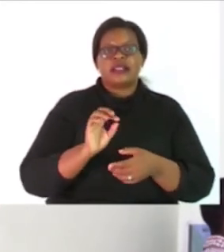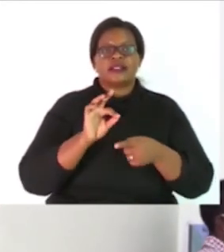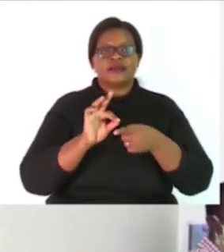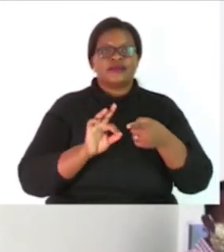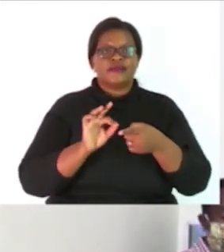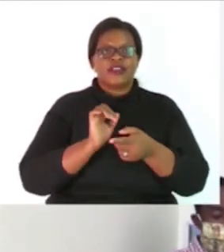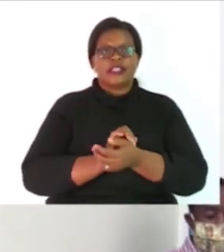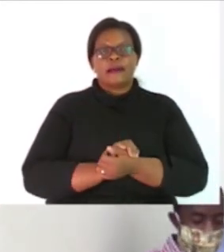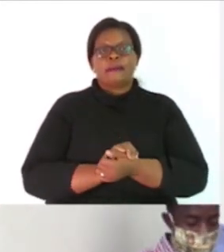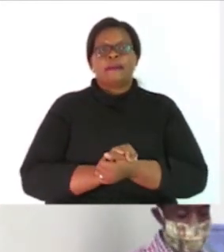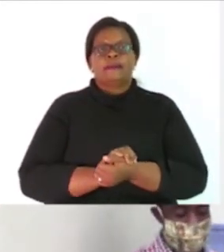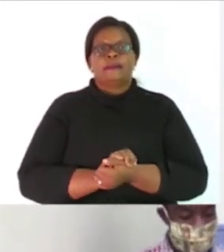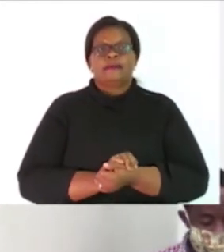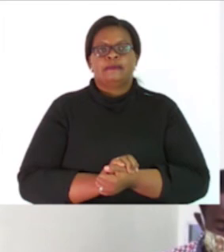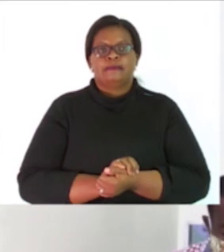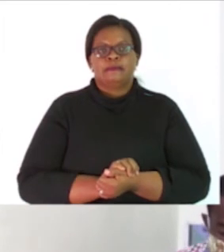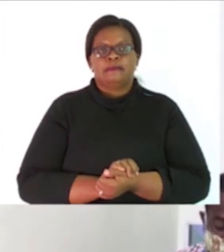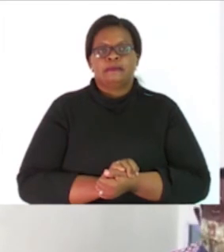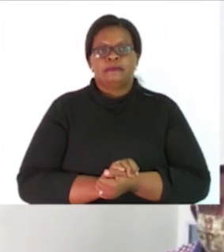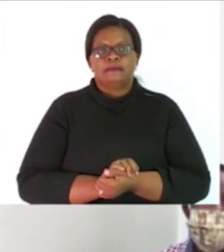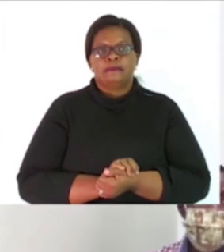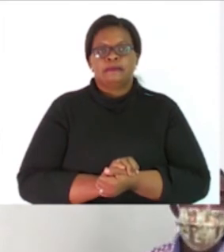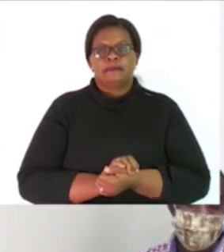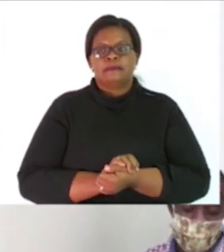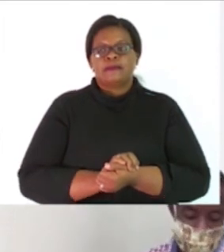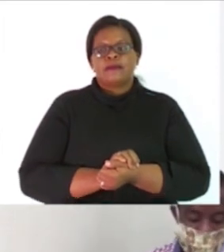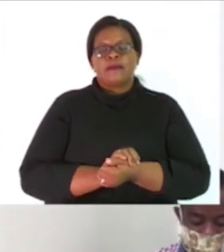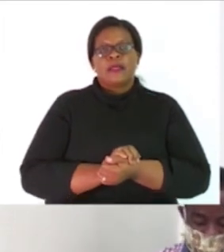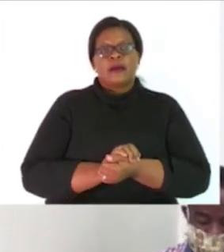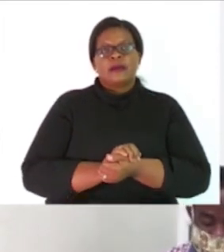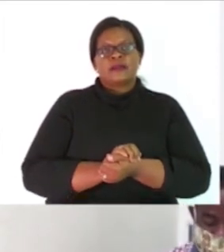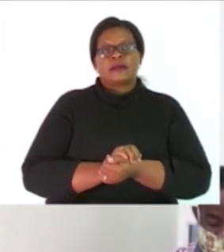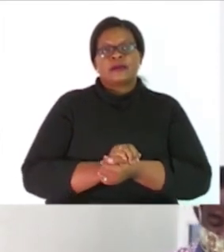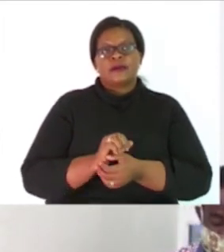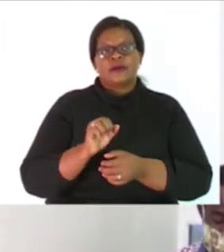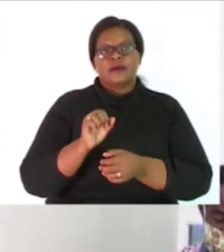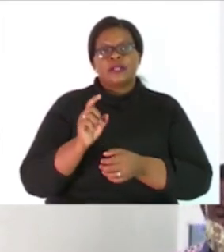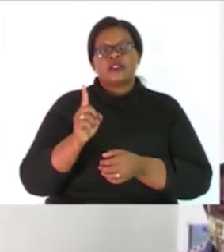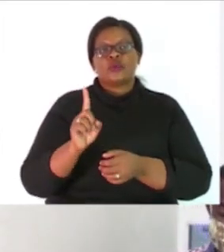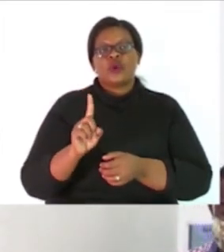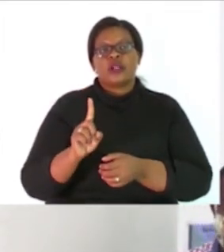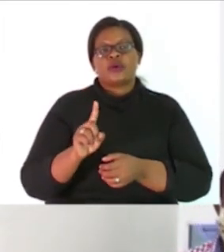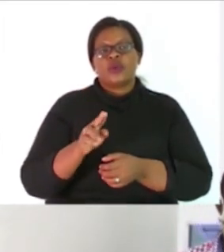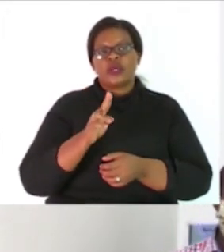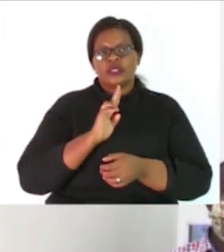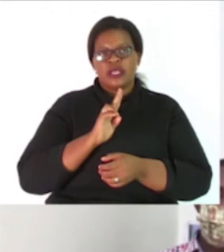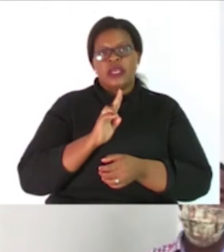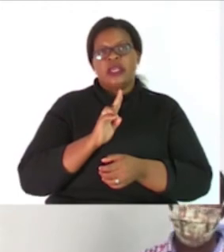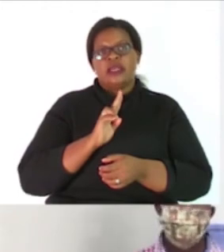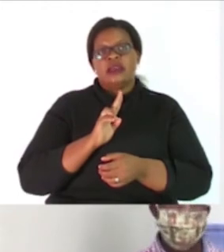pairs of 18. All right. So that is what we call